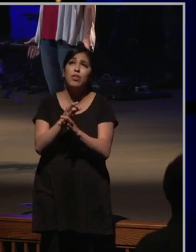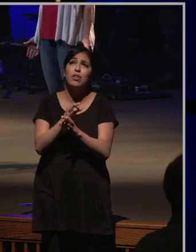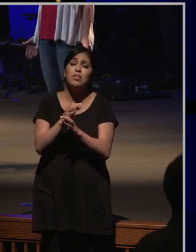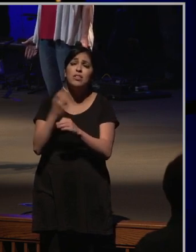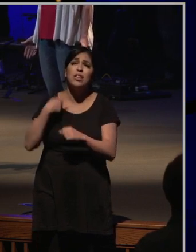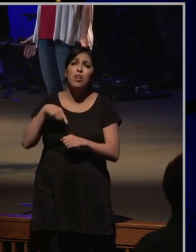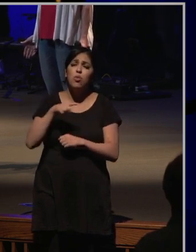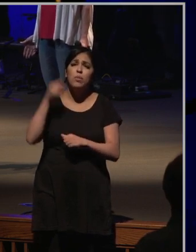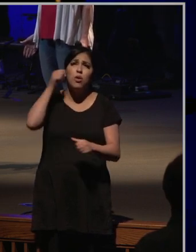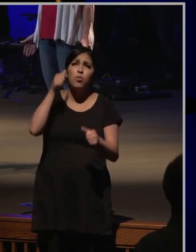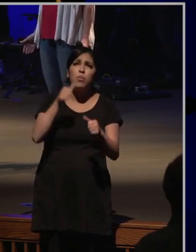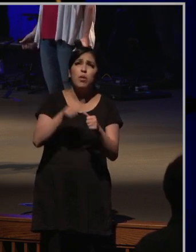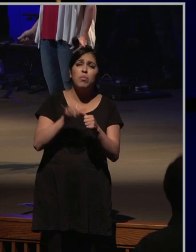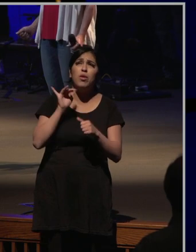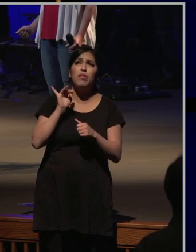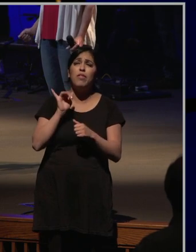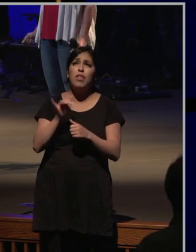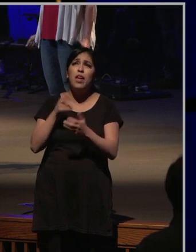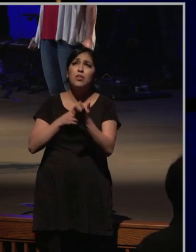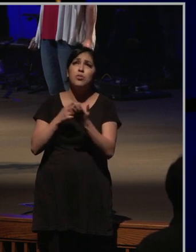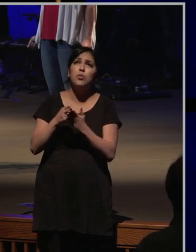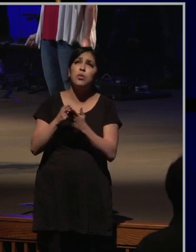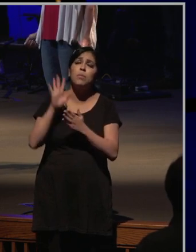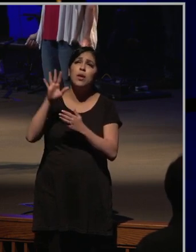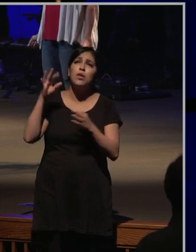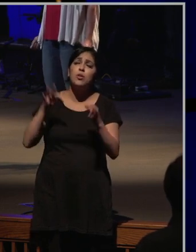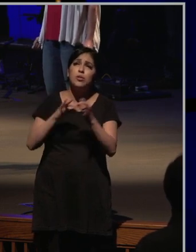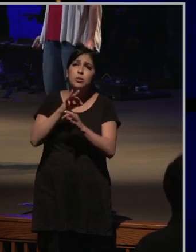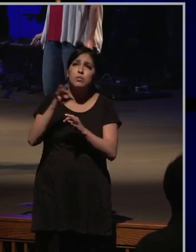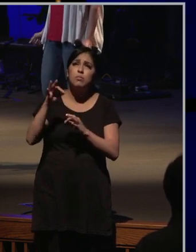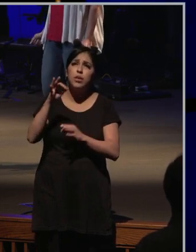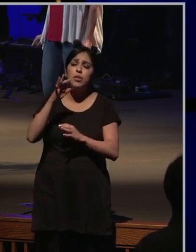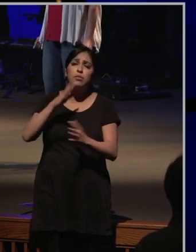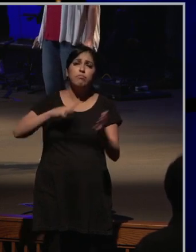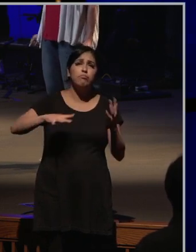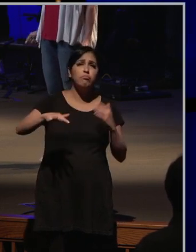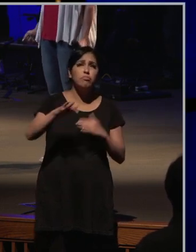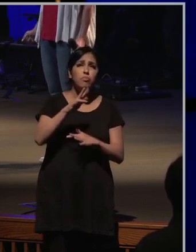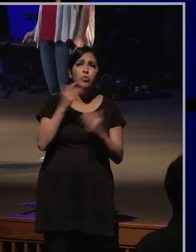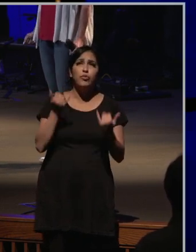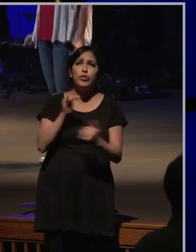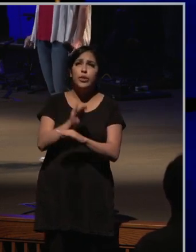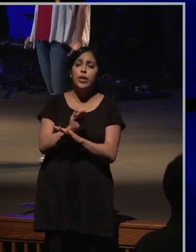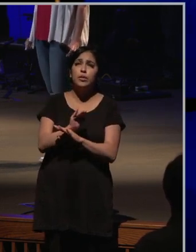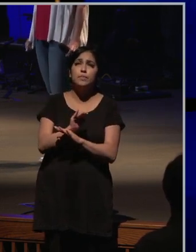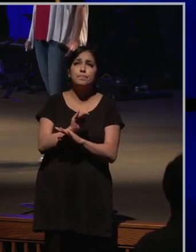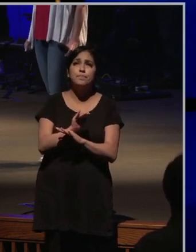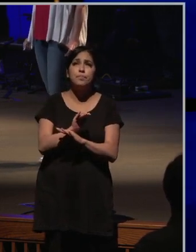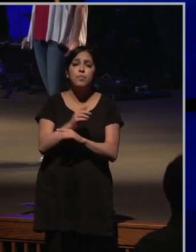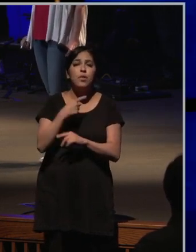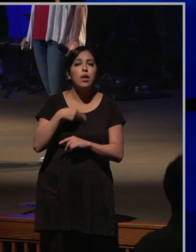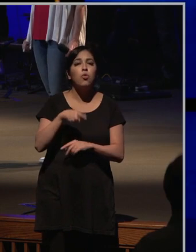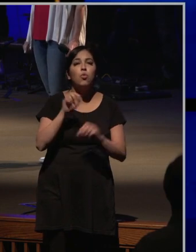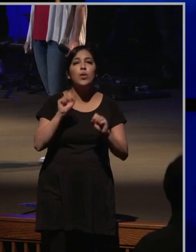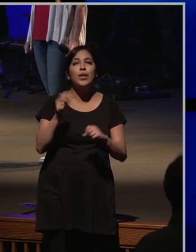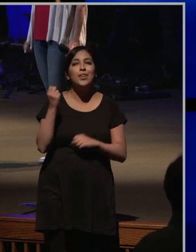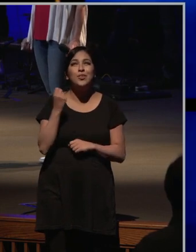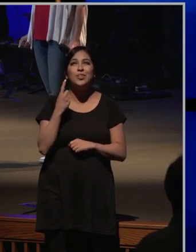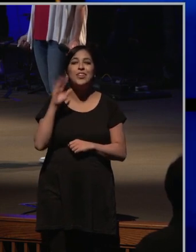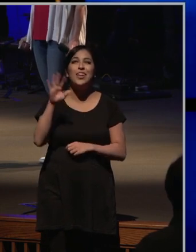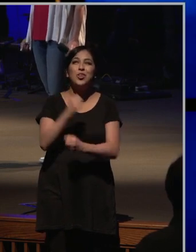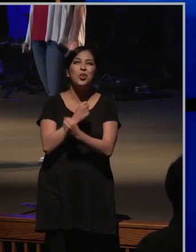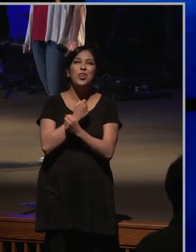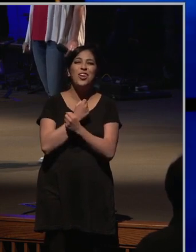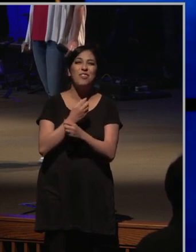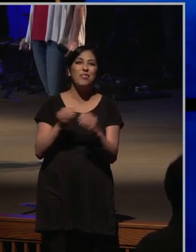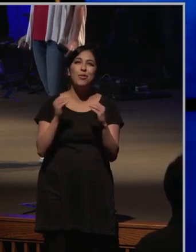may your spirit move in this place tonight. And may we have a greater understanding of the love you have for us.